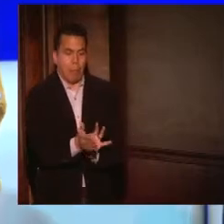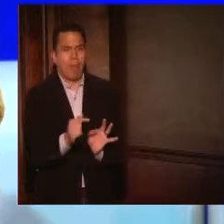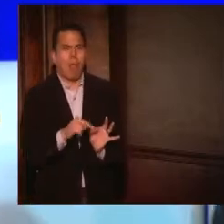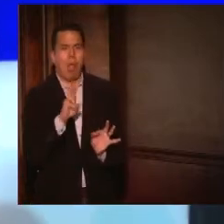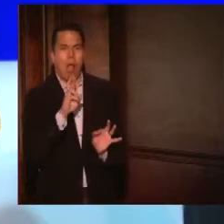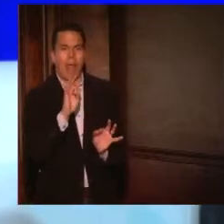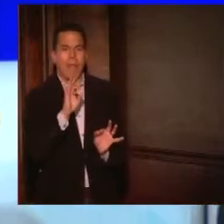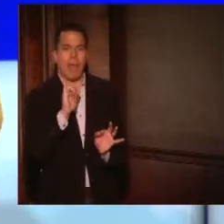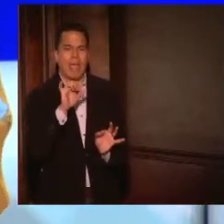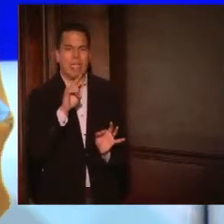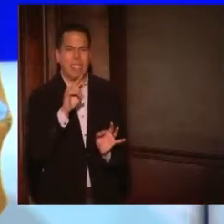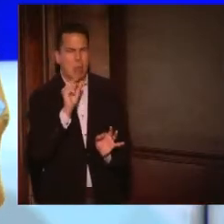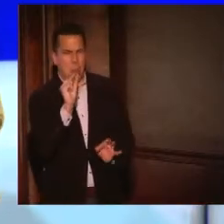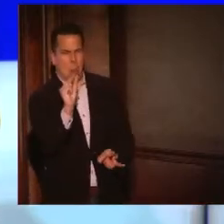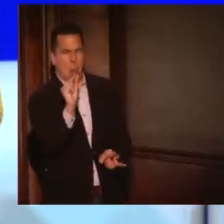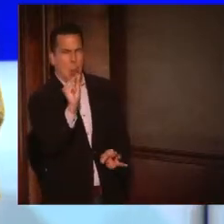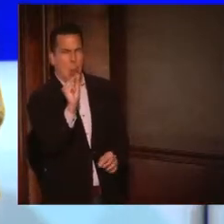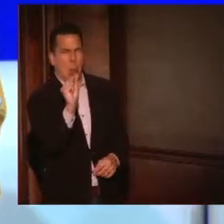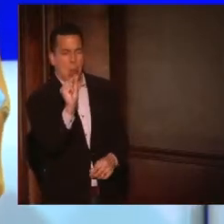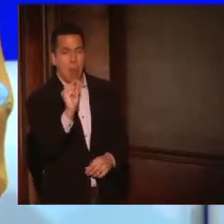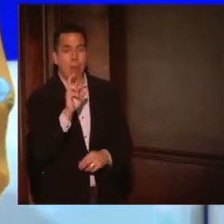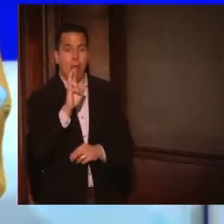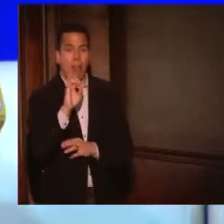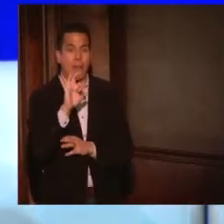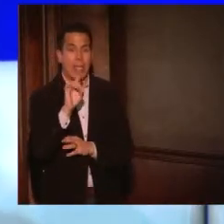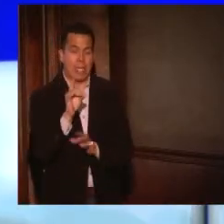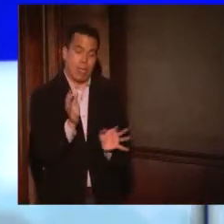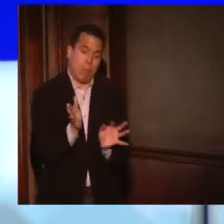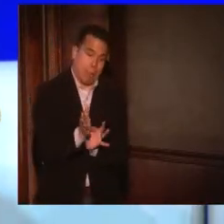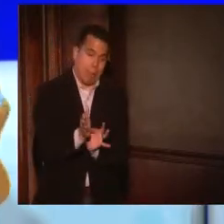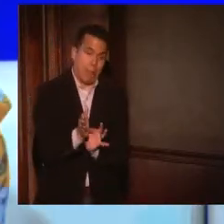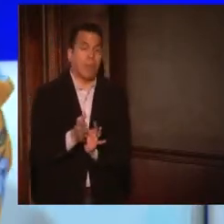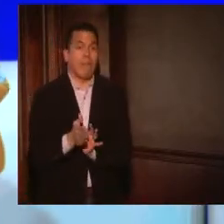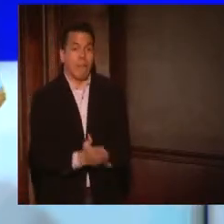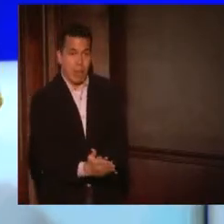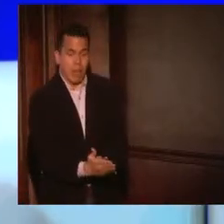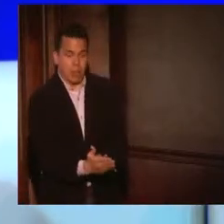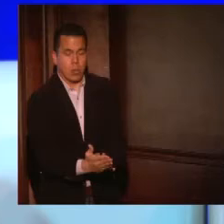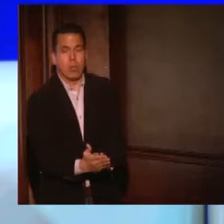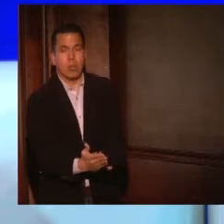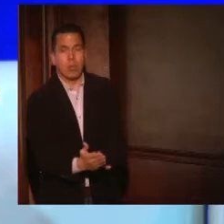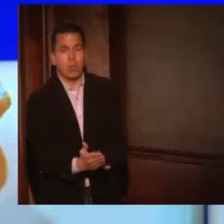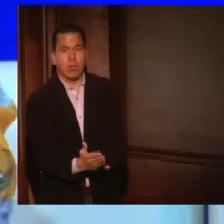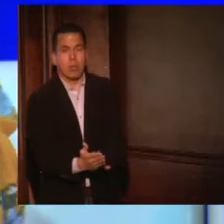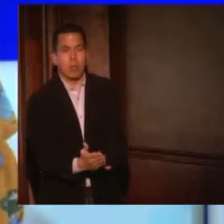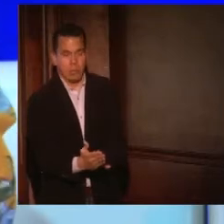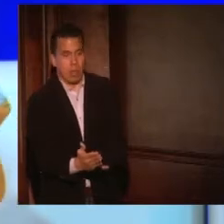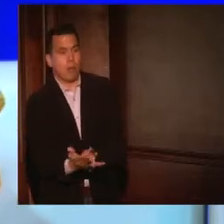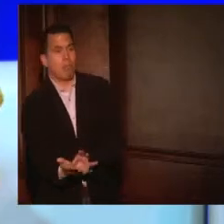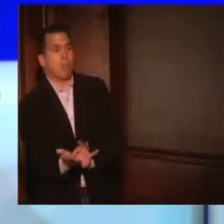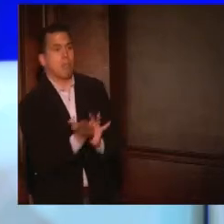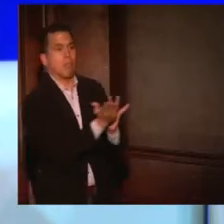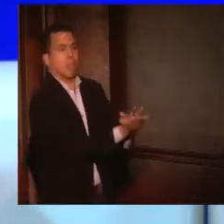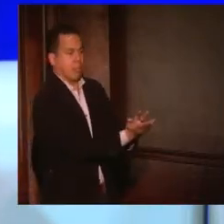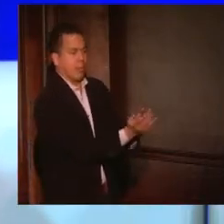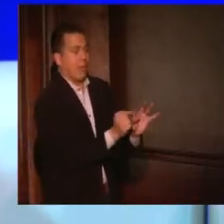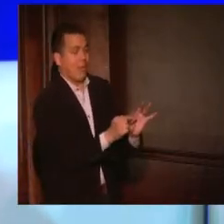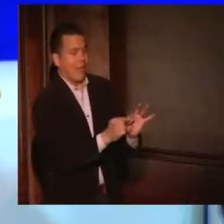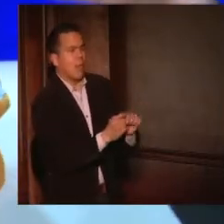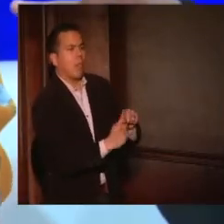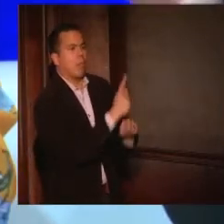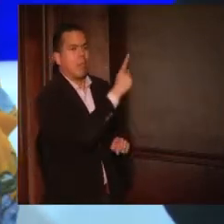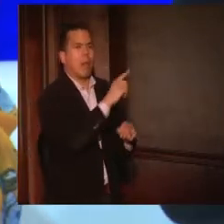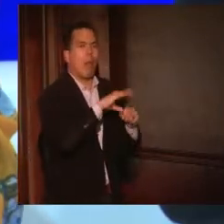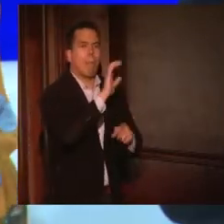fish. so it's pinned to the fish, and then that basically the signature of that RFID scanner is hashed onto the blockchain. So